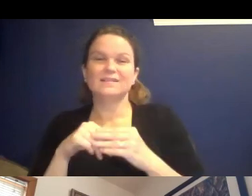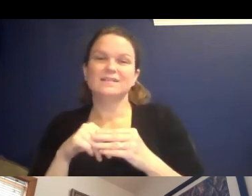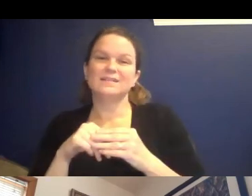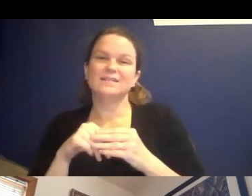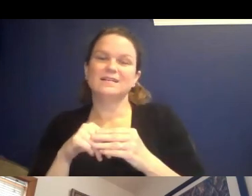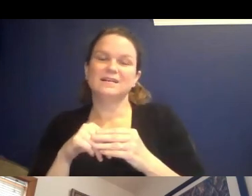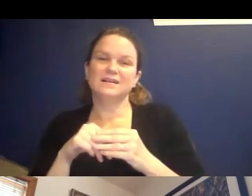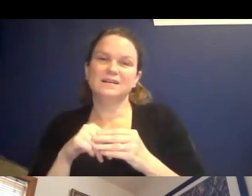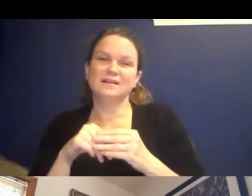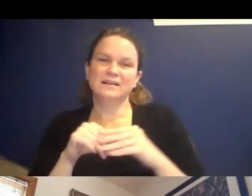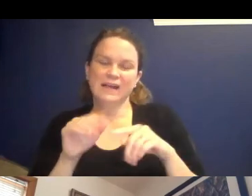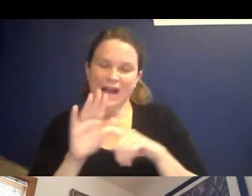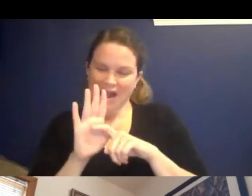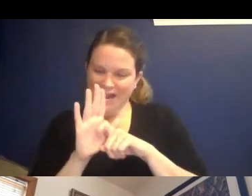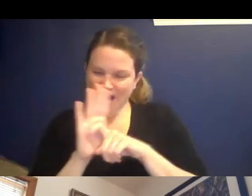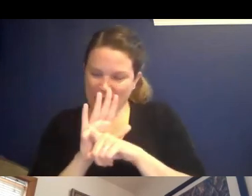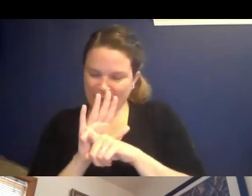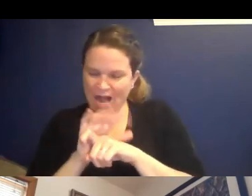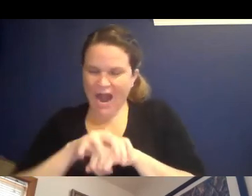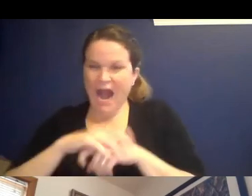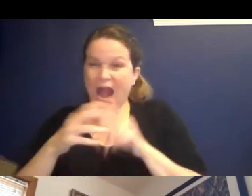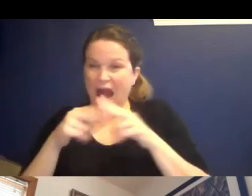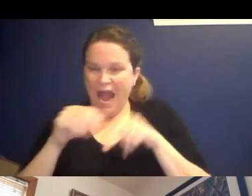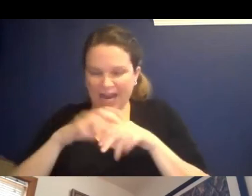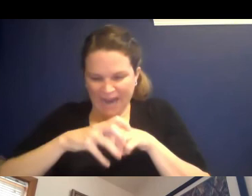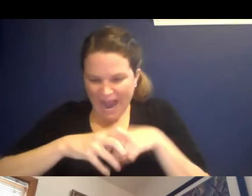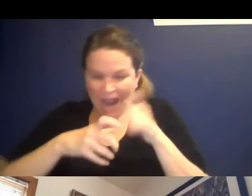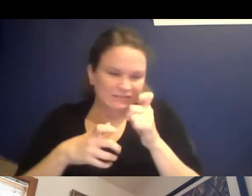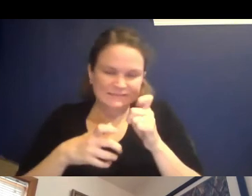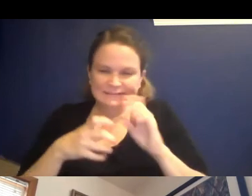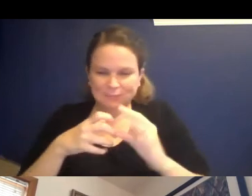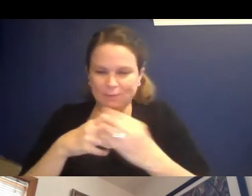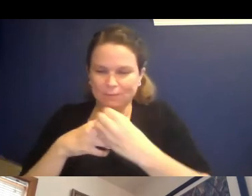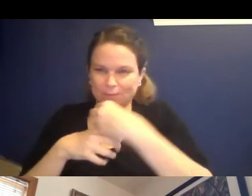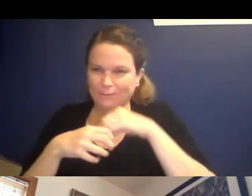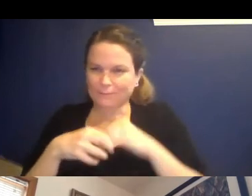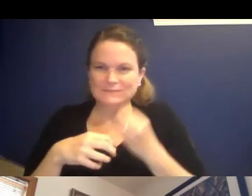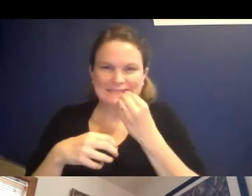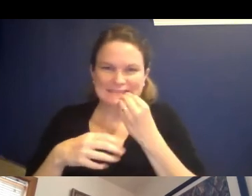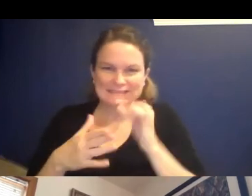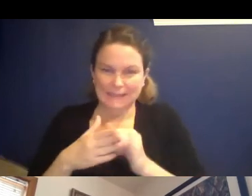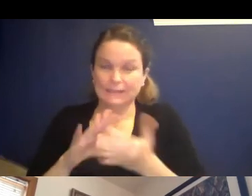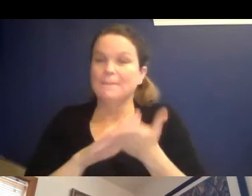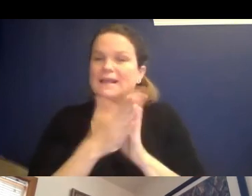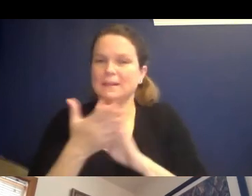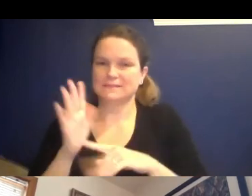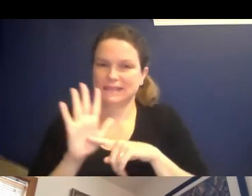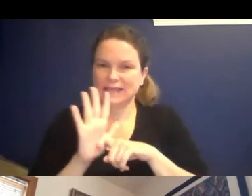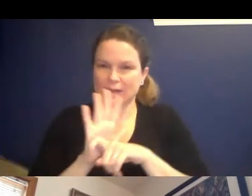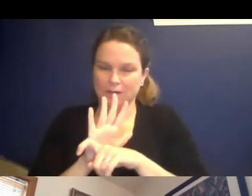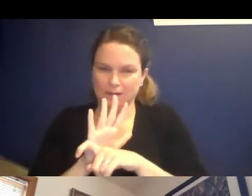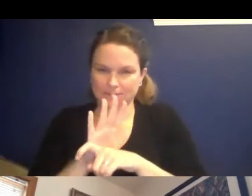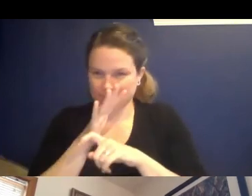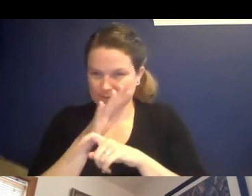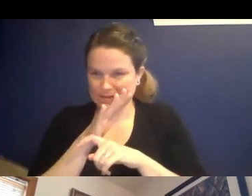hatched caterpillar eats its eggshell, and then it turns into a caterpillar, and then it turns